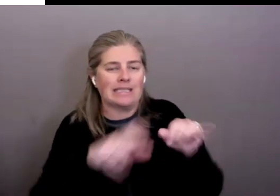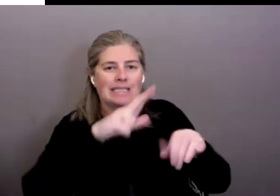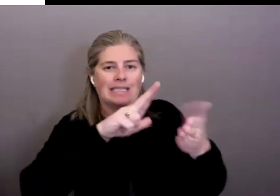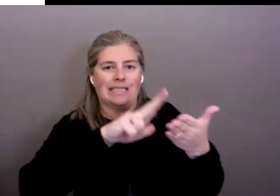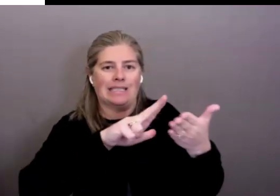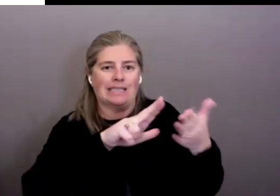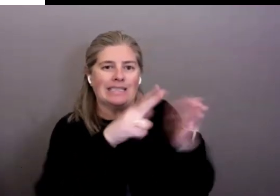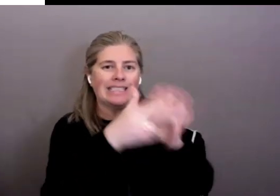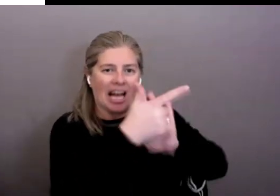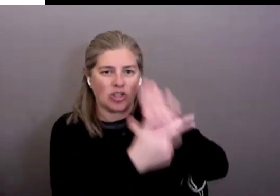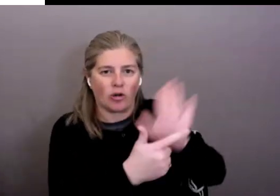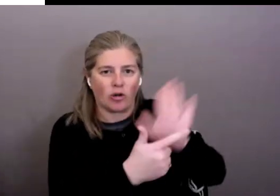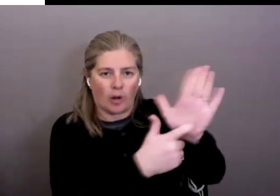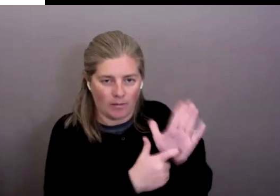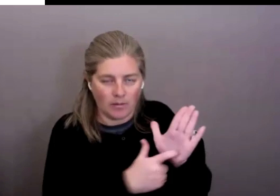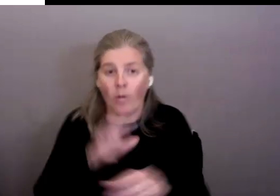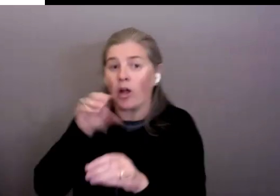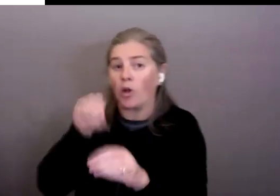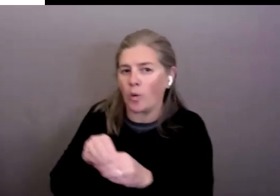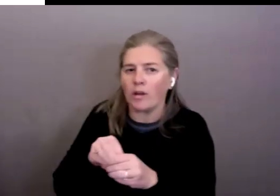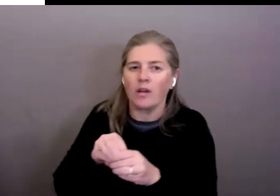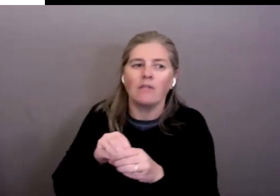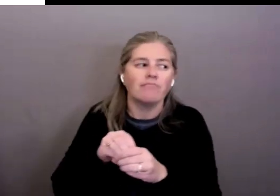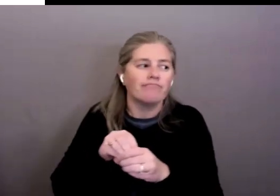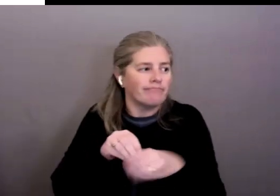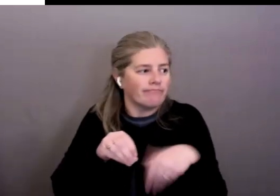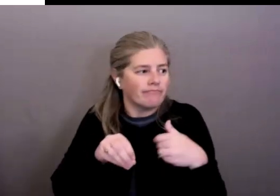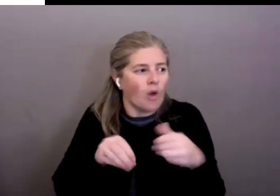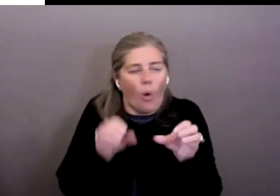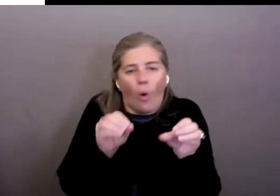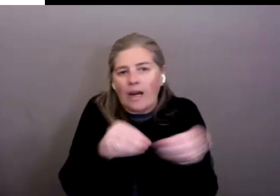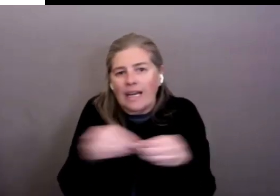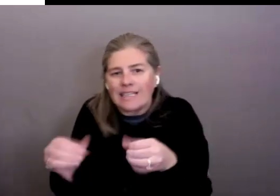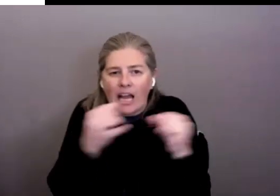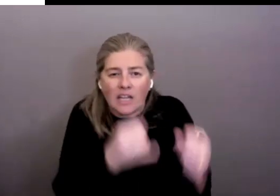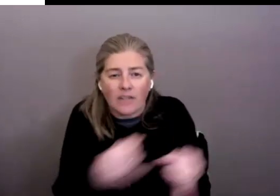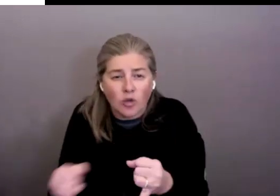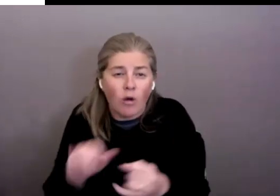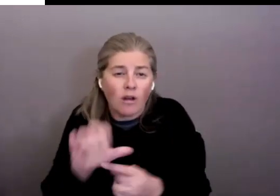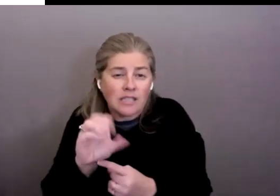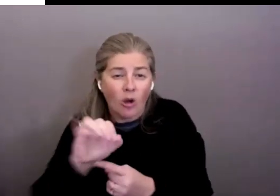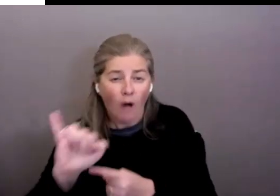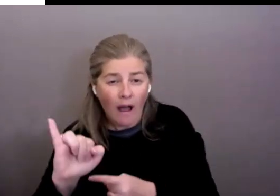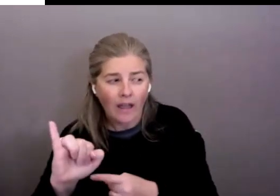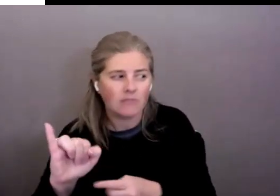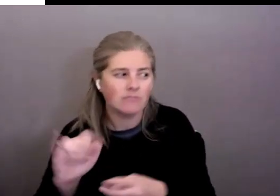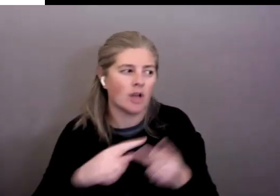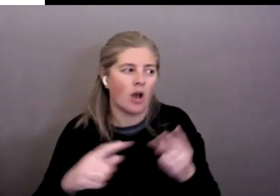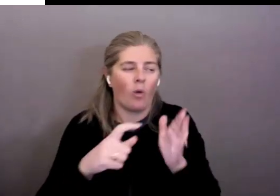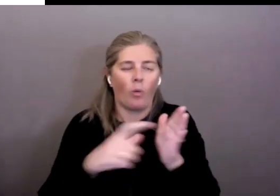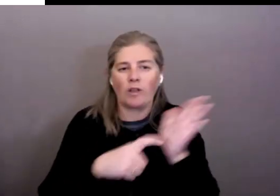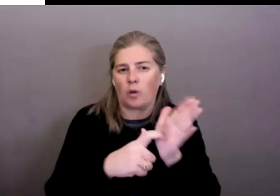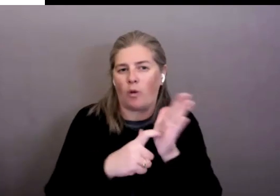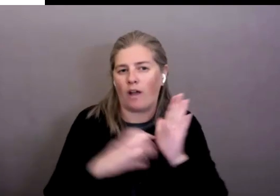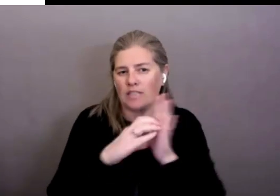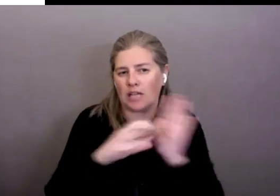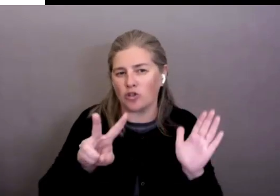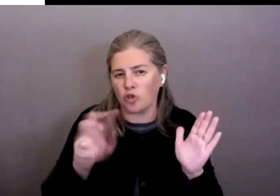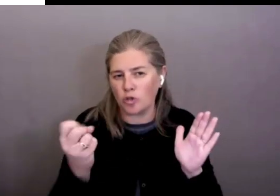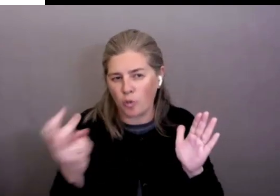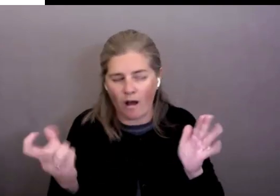include individual and organizational conflicts of interest, assurances that are specific to Section 212 requirements,